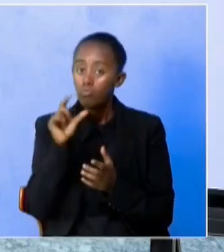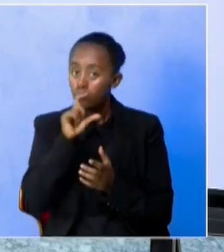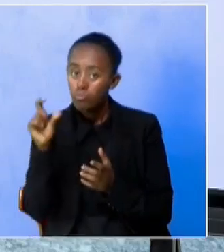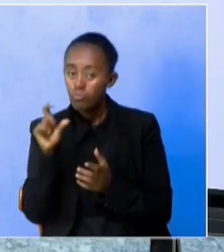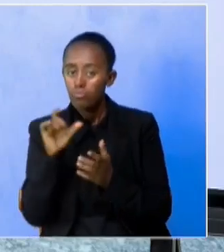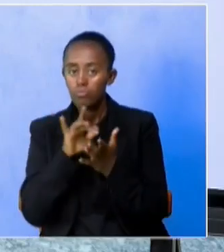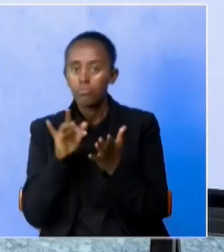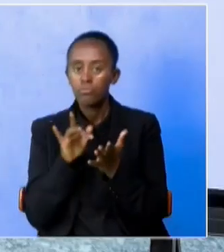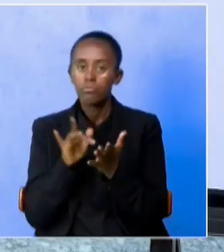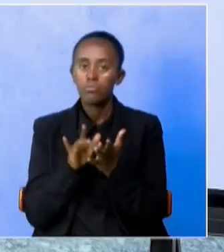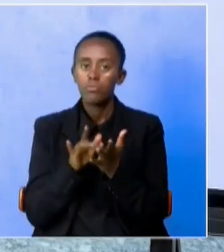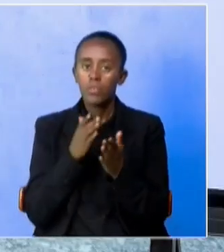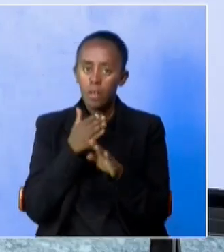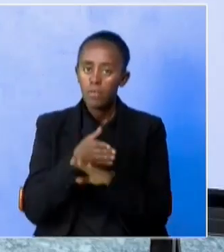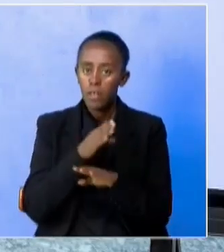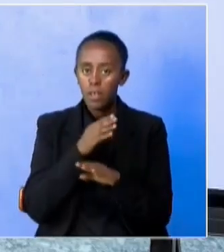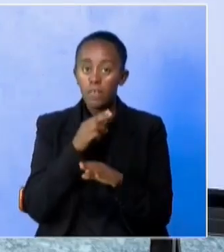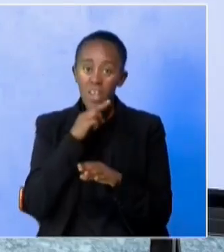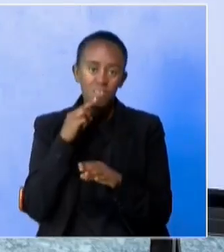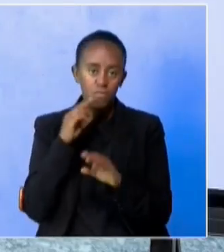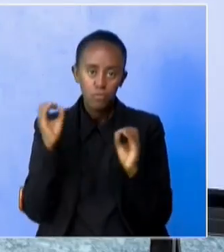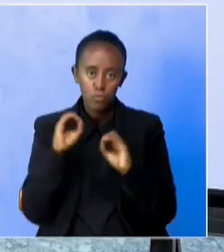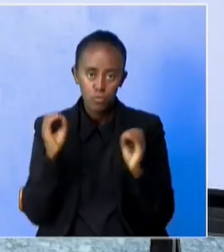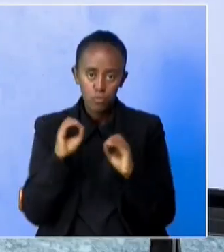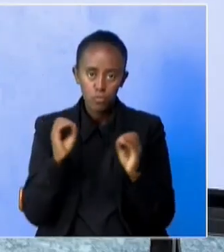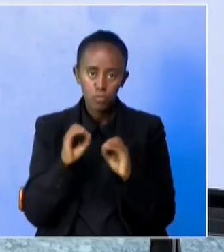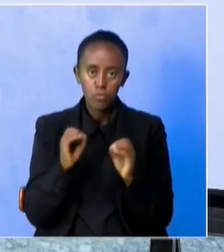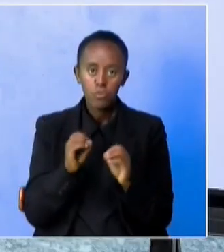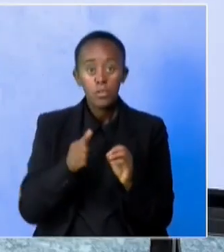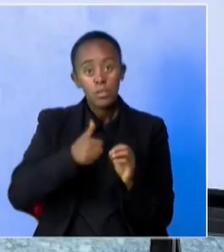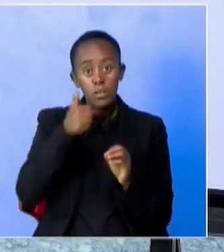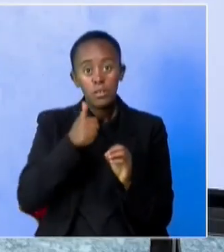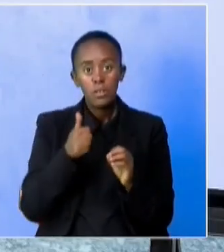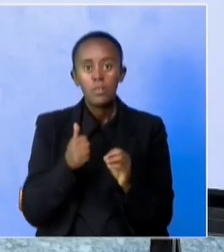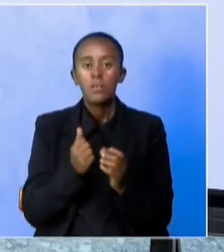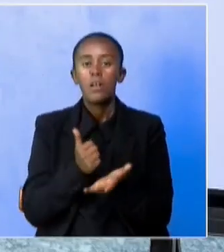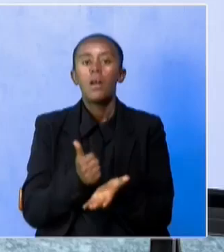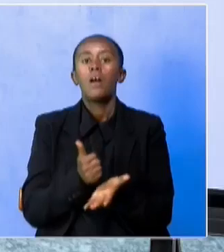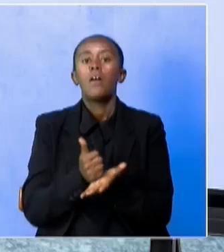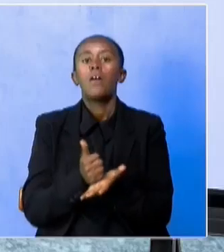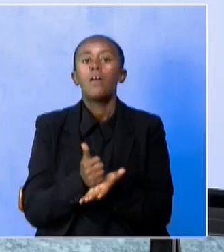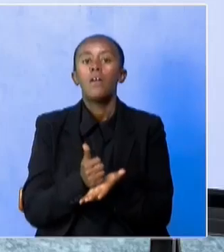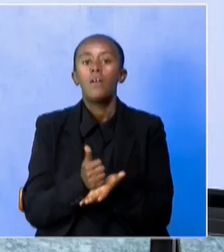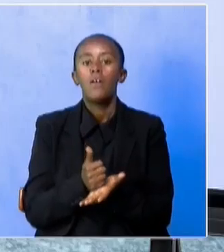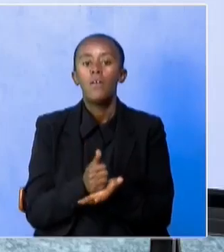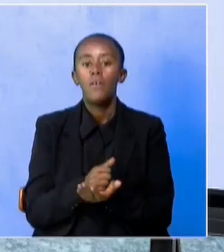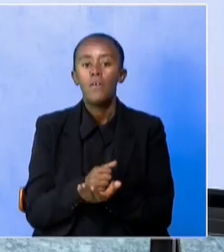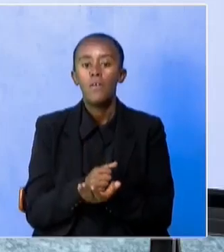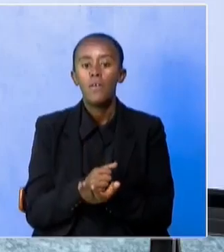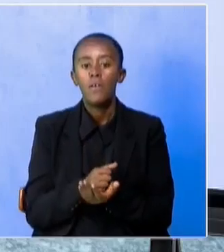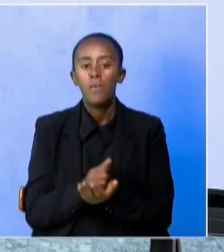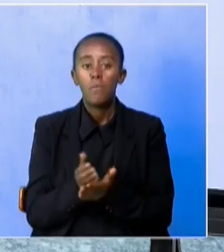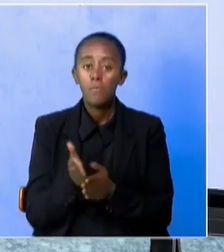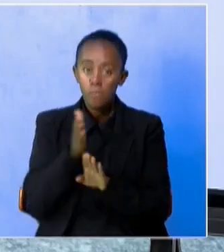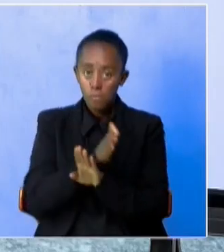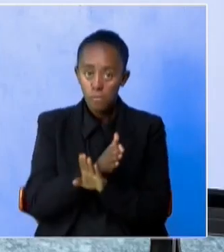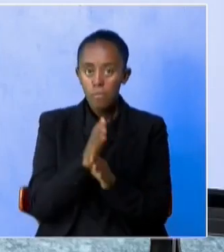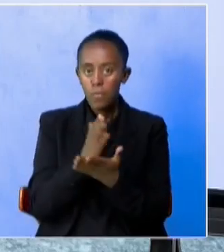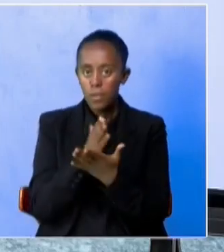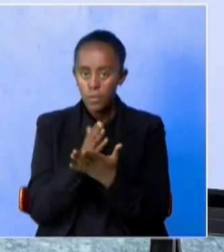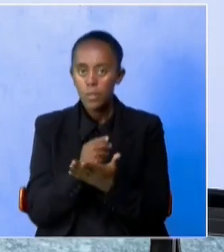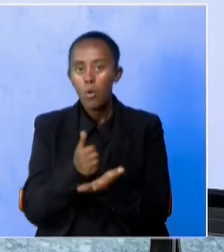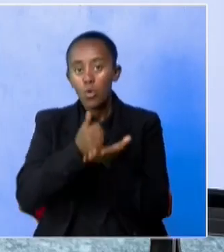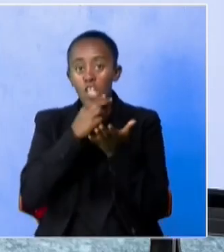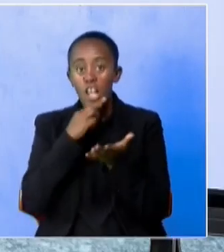It comes, your main verb. It comes before your main verb, and it is between your auxiliary verb and your main